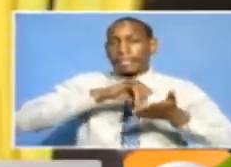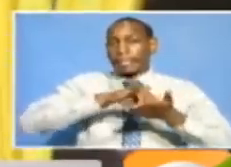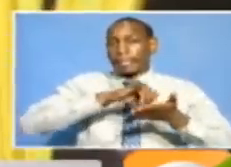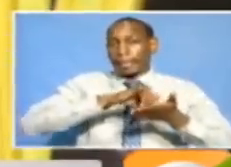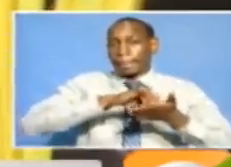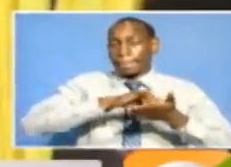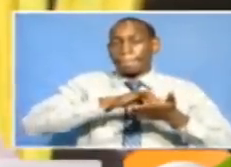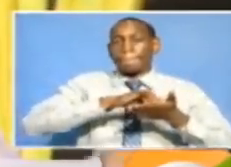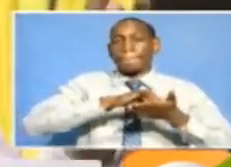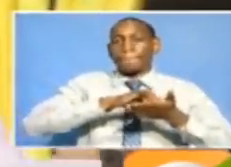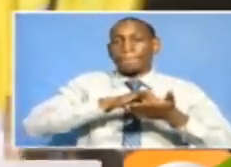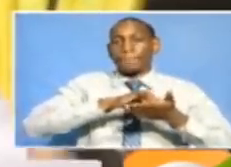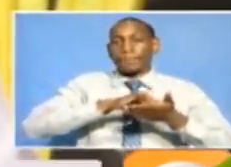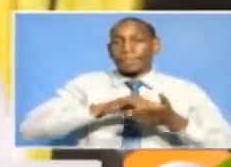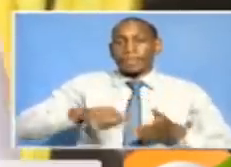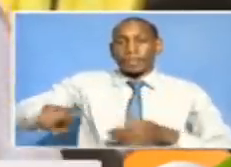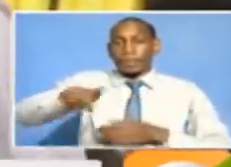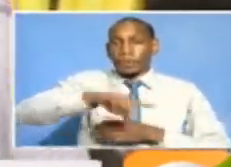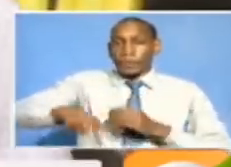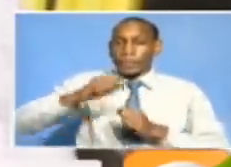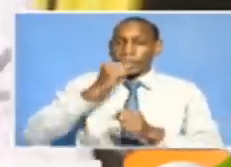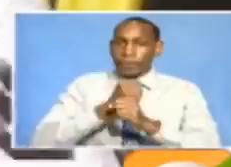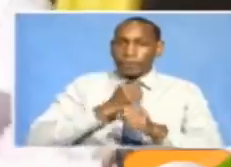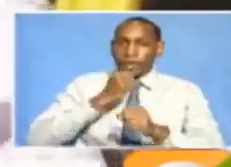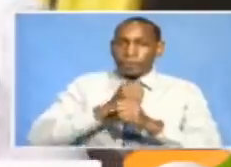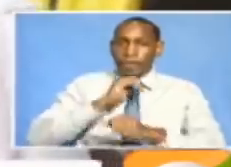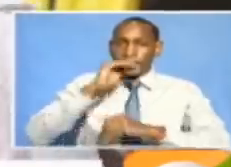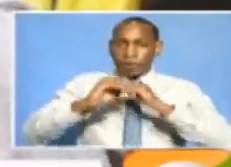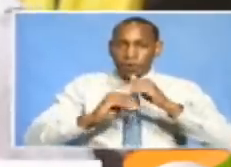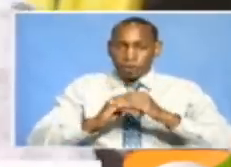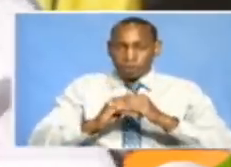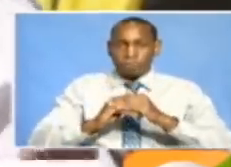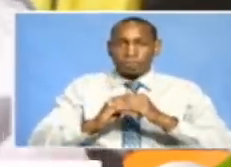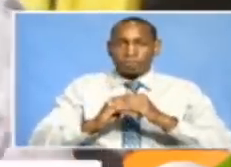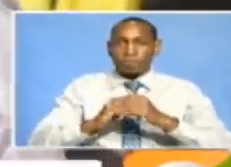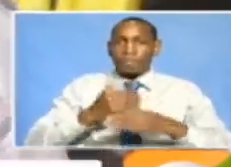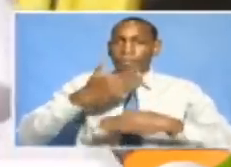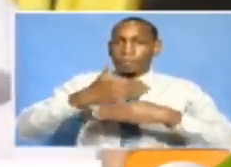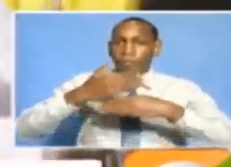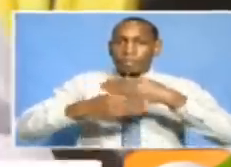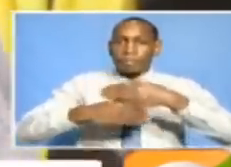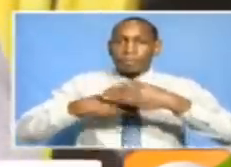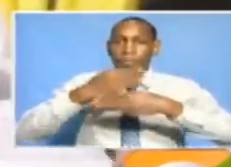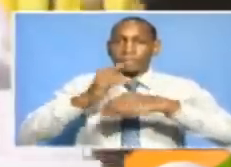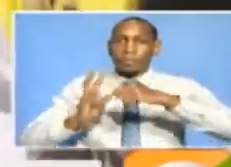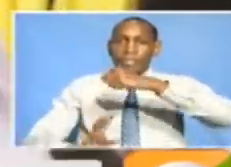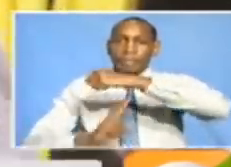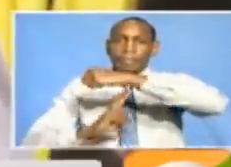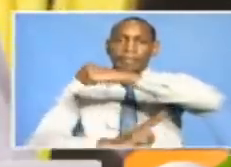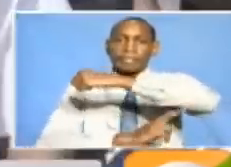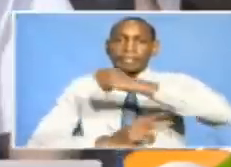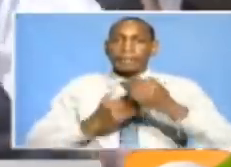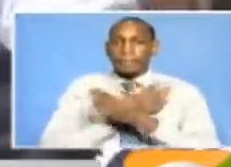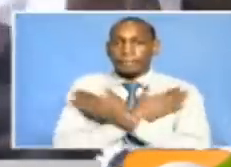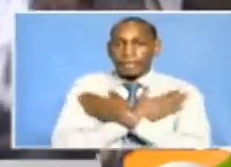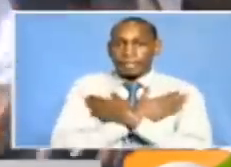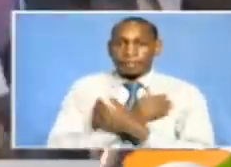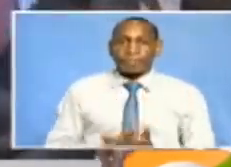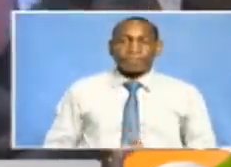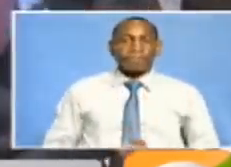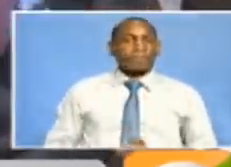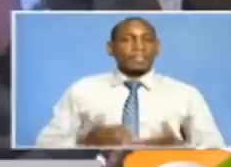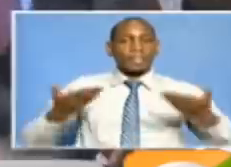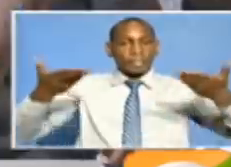kwamba tutashughulika sisi wote kujenga daraja ya urafiki.